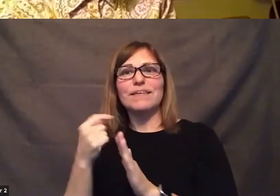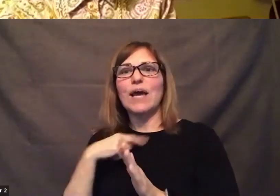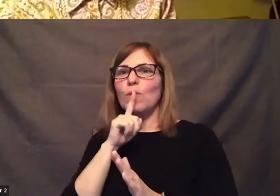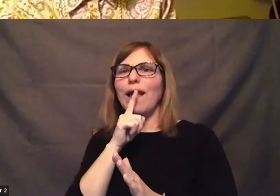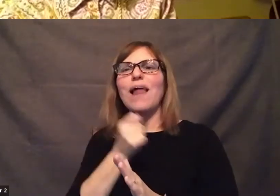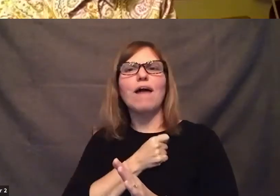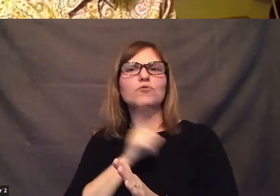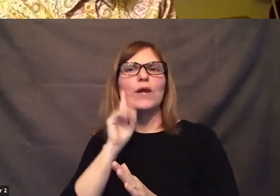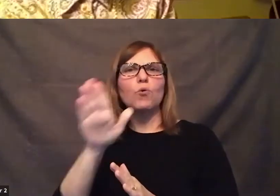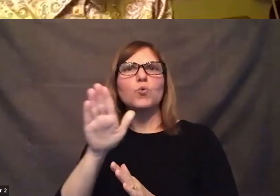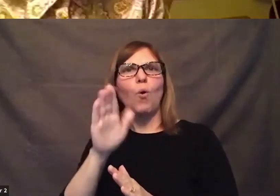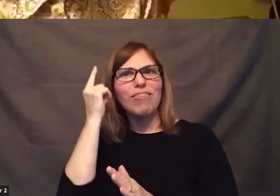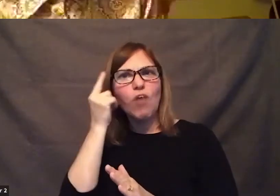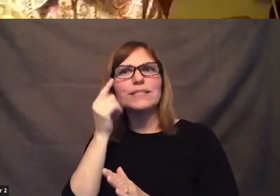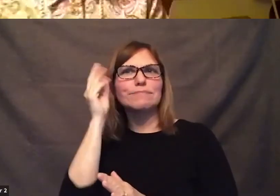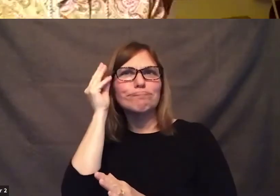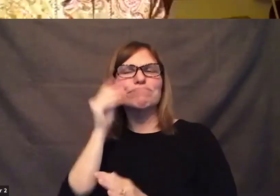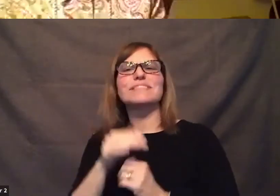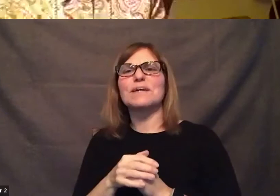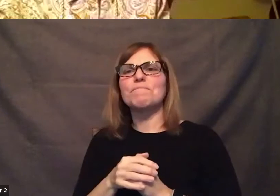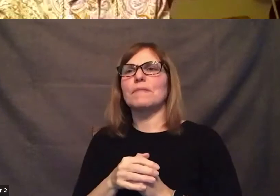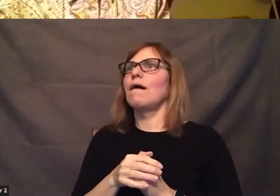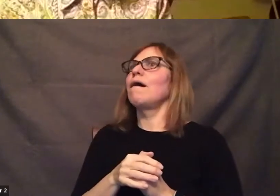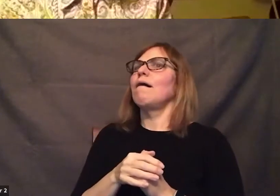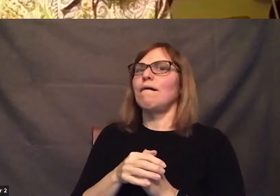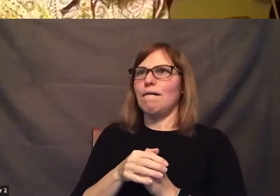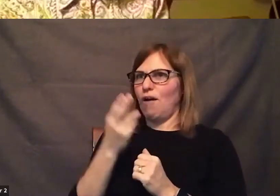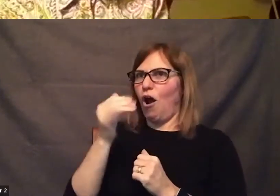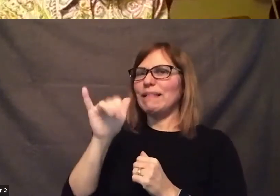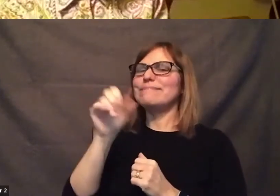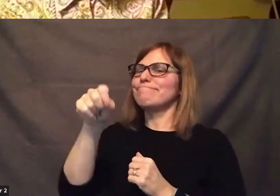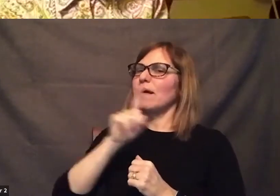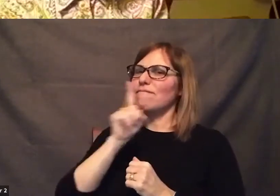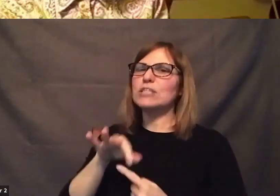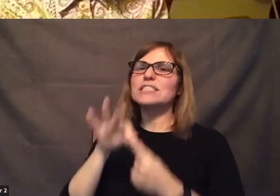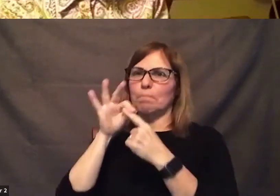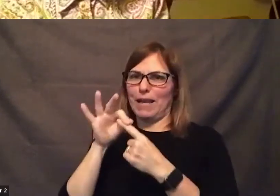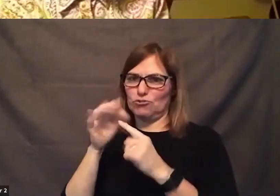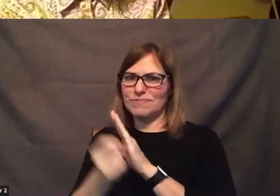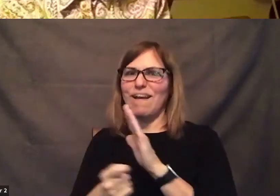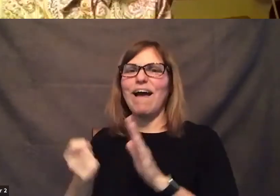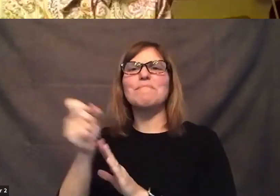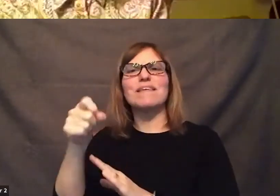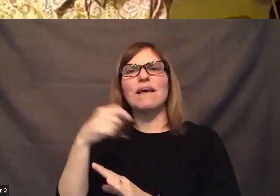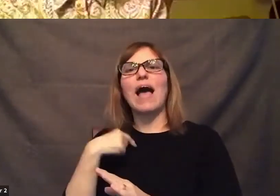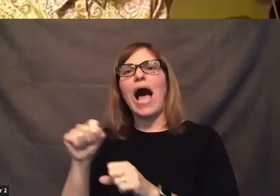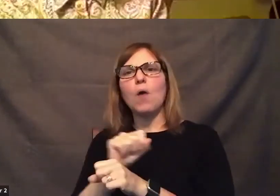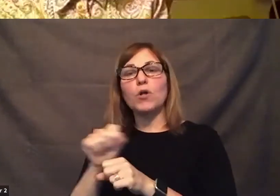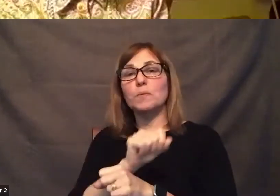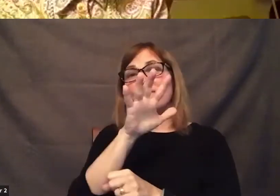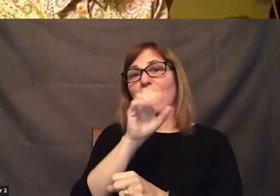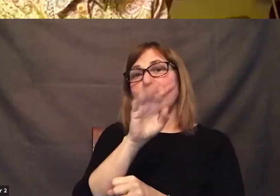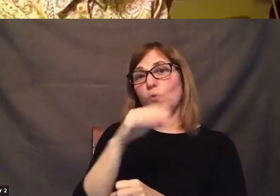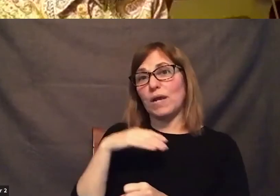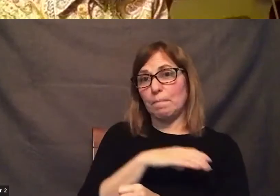reflections. Okay, yeah, they were special times. I worked with both the committee, the 504 committee and the Committee